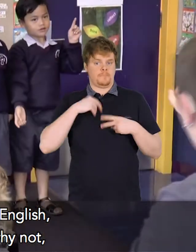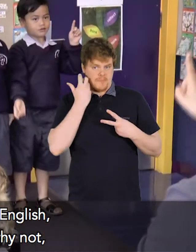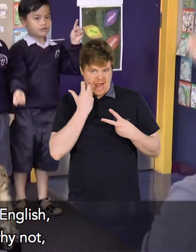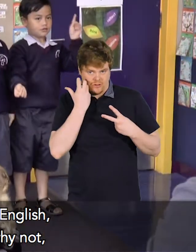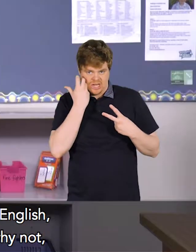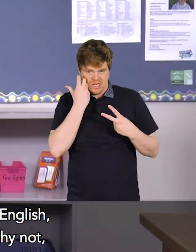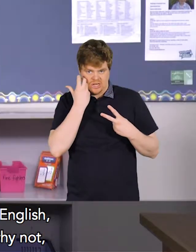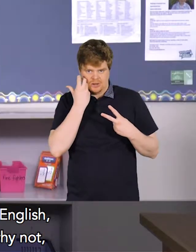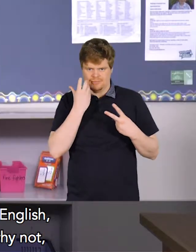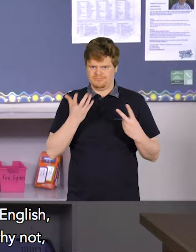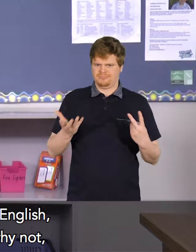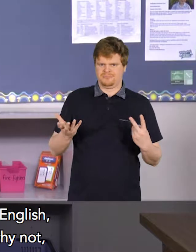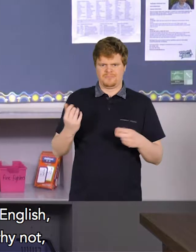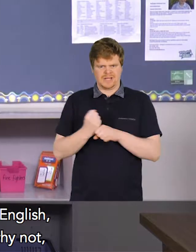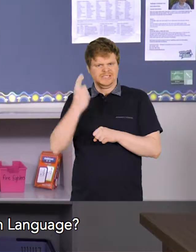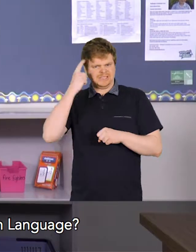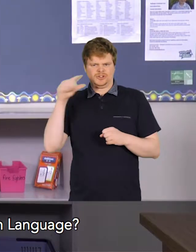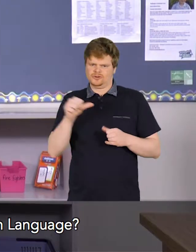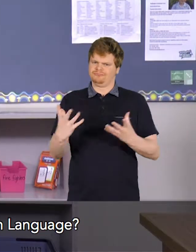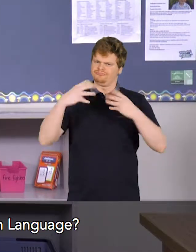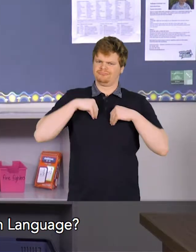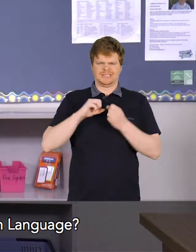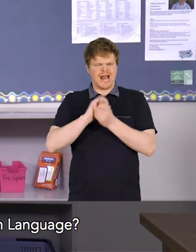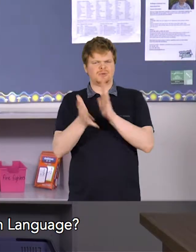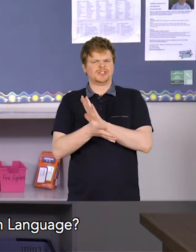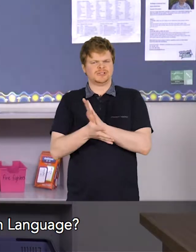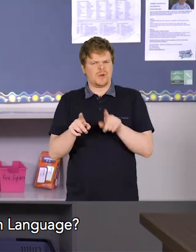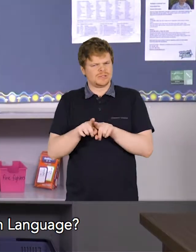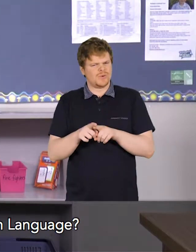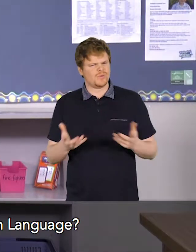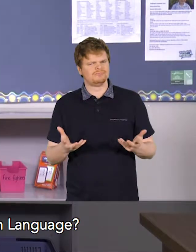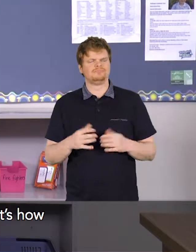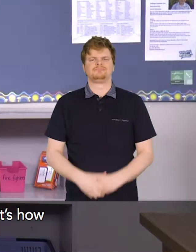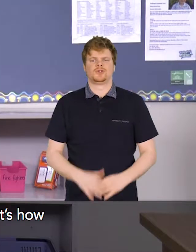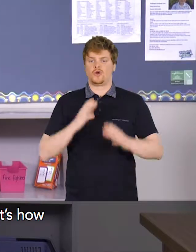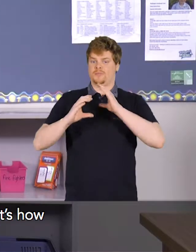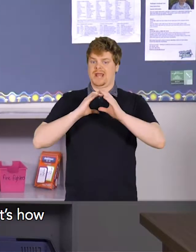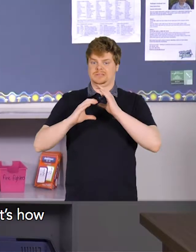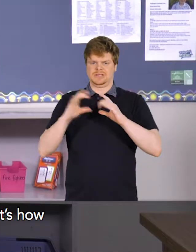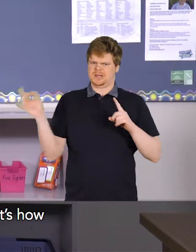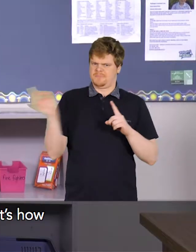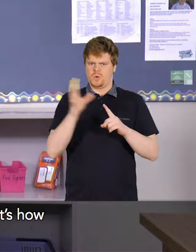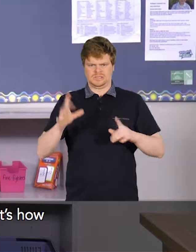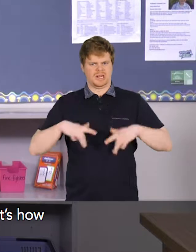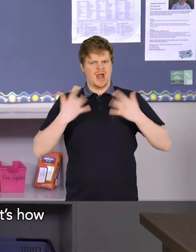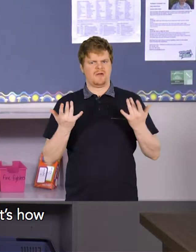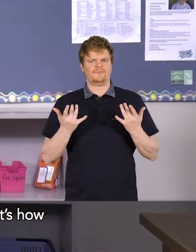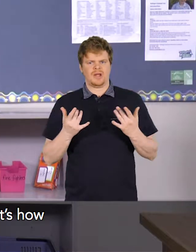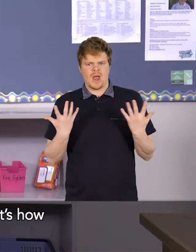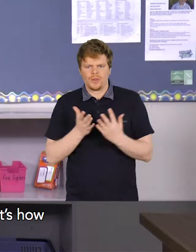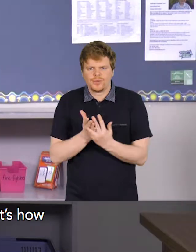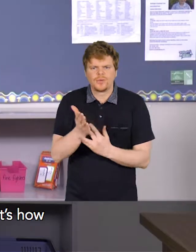learning Māori, then surely why wouldn't you learn New Zealand Sign Language? Communication is the key to